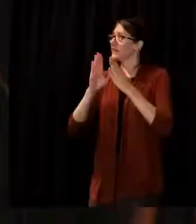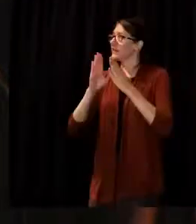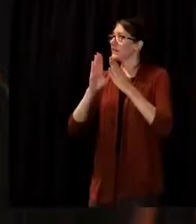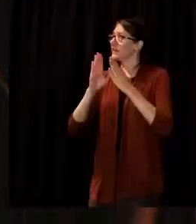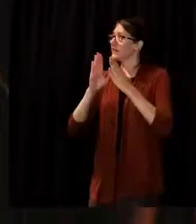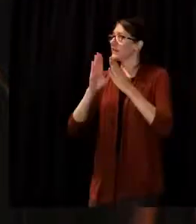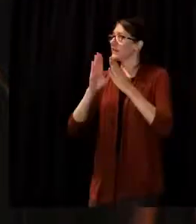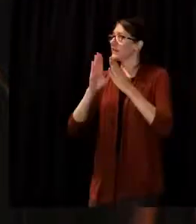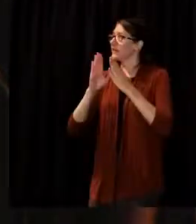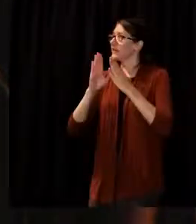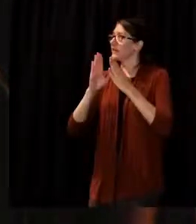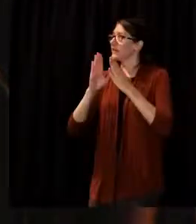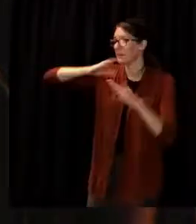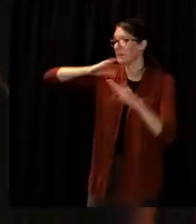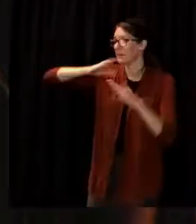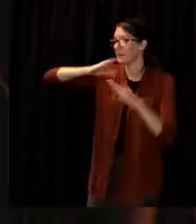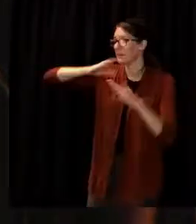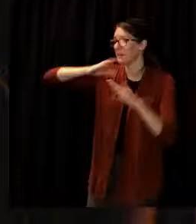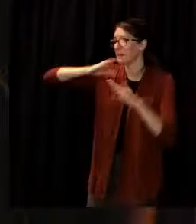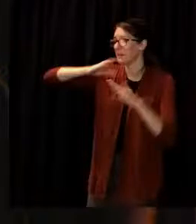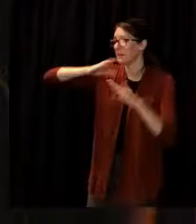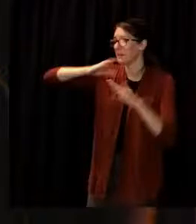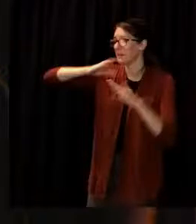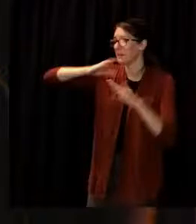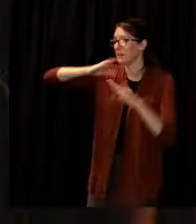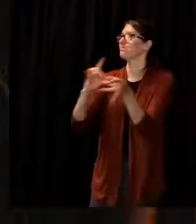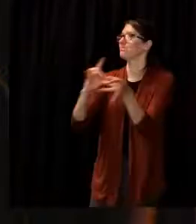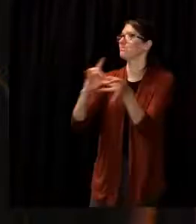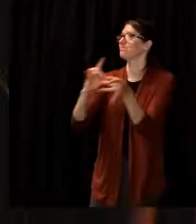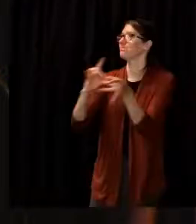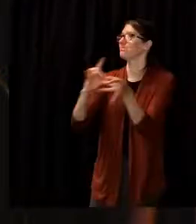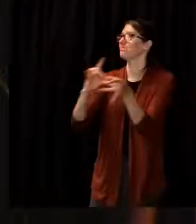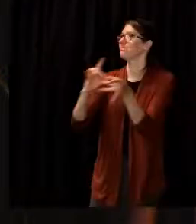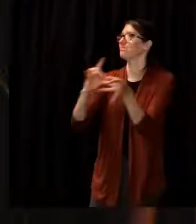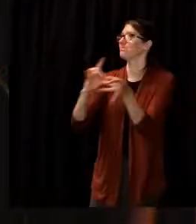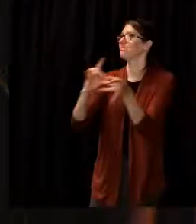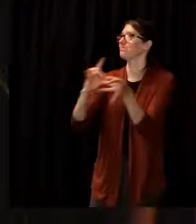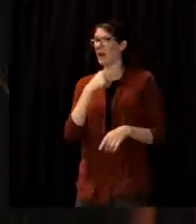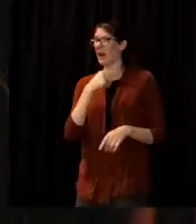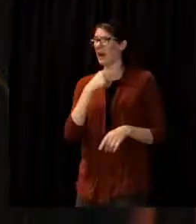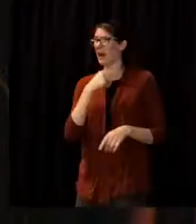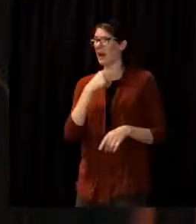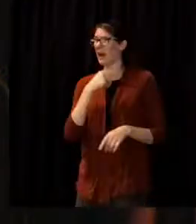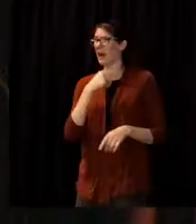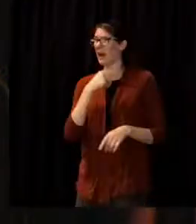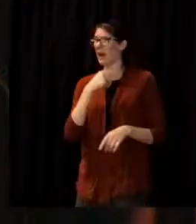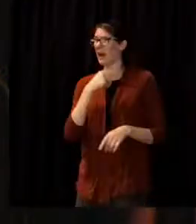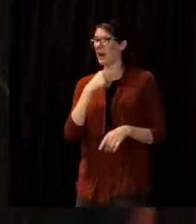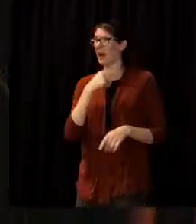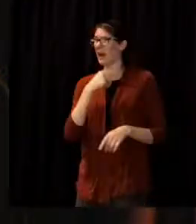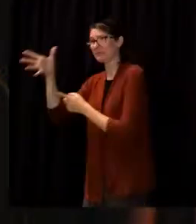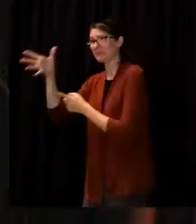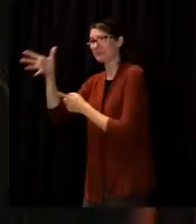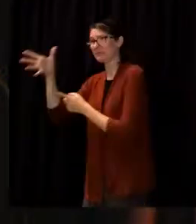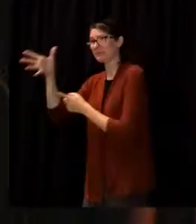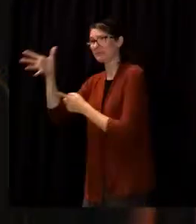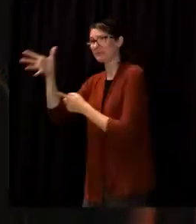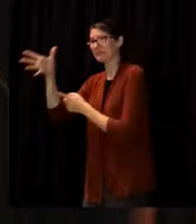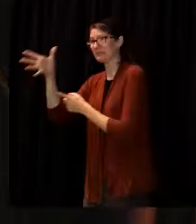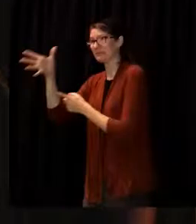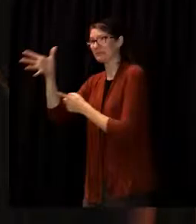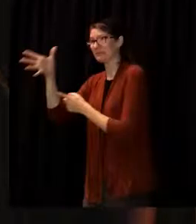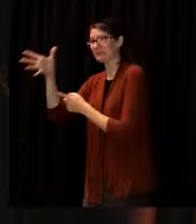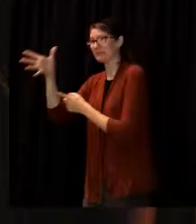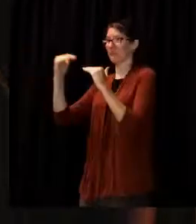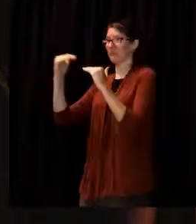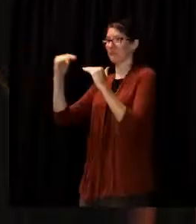kids are building fellowship. I purpose to get out there. I'm the granddad phase, but I want to go out there and just hear and see what is